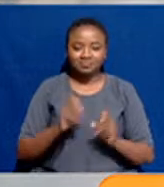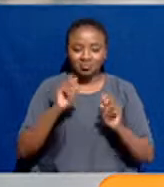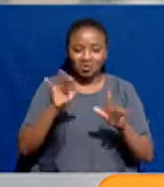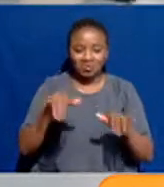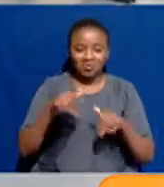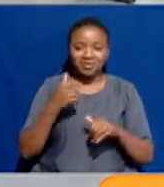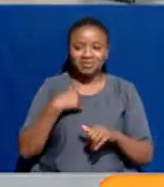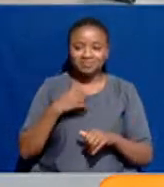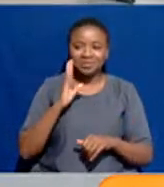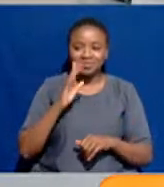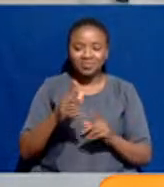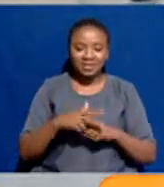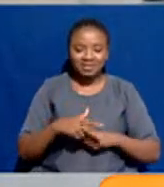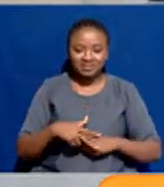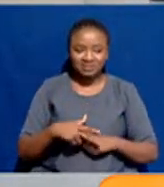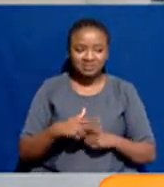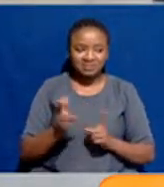actually